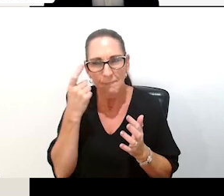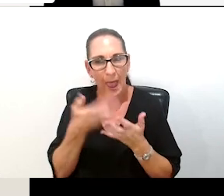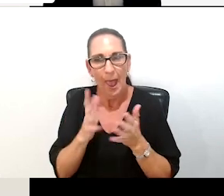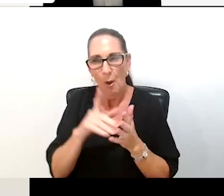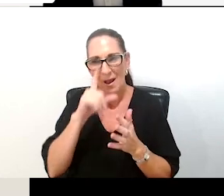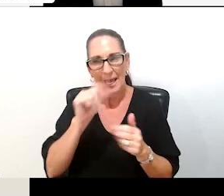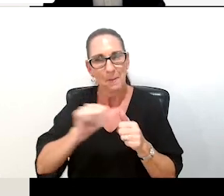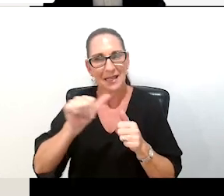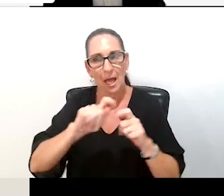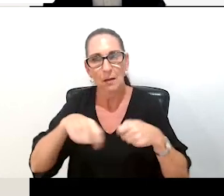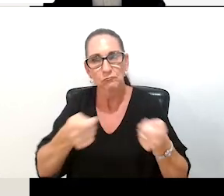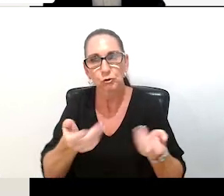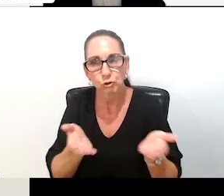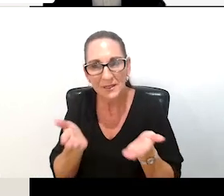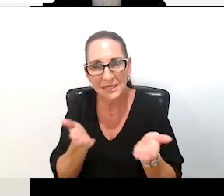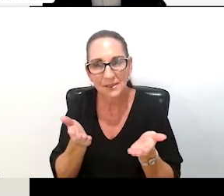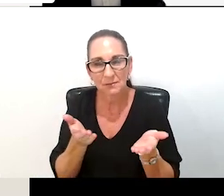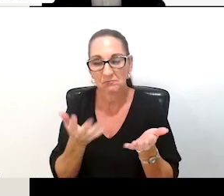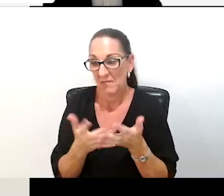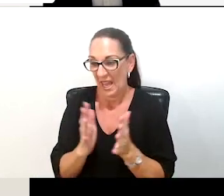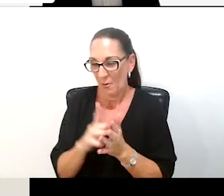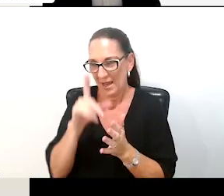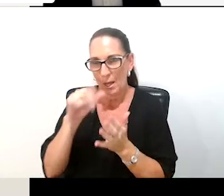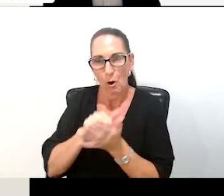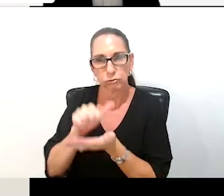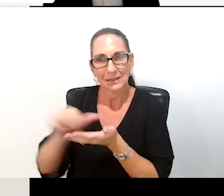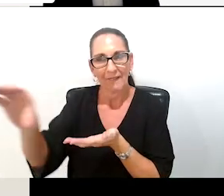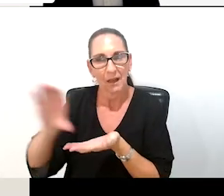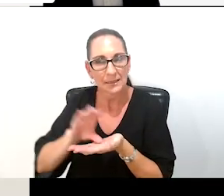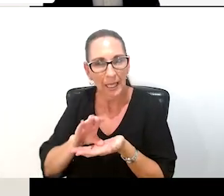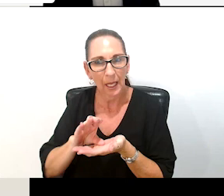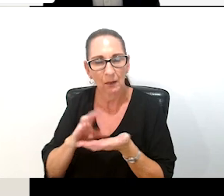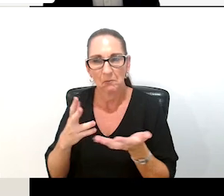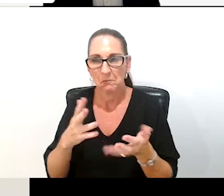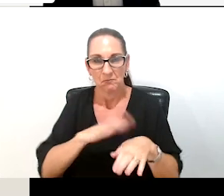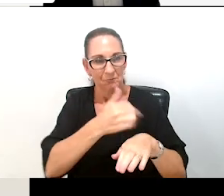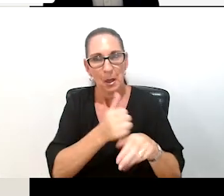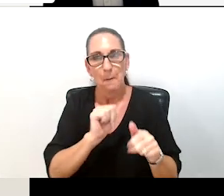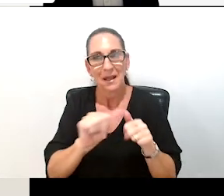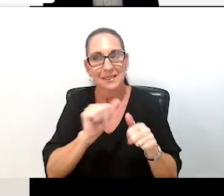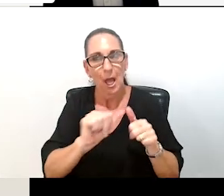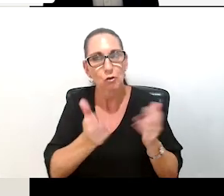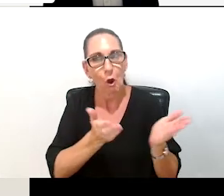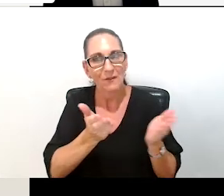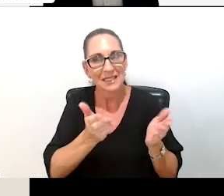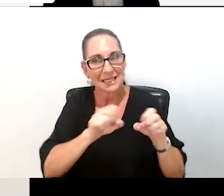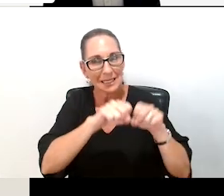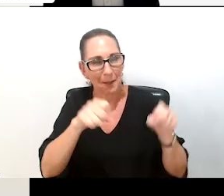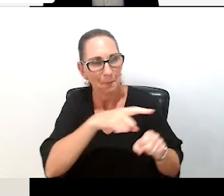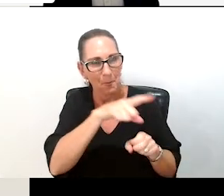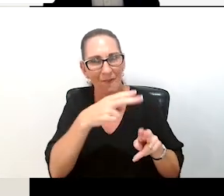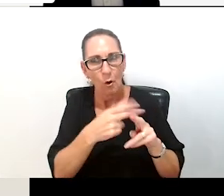better? How do we have funding that's appropriate? How do we have a better services system to meet those needs that we've